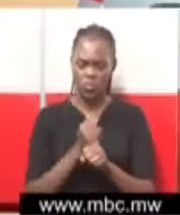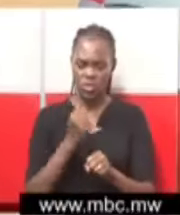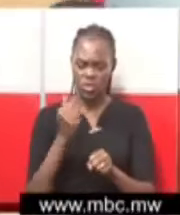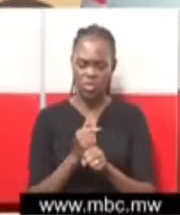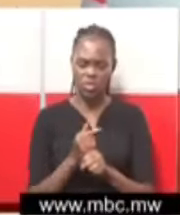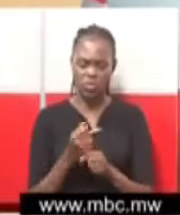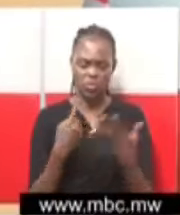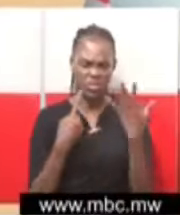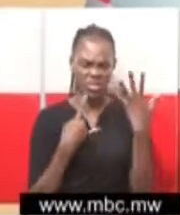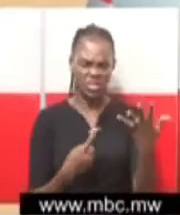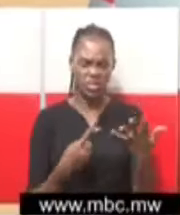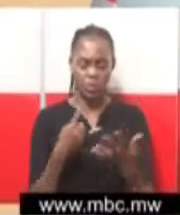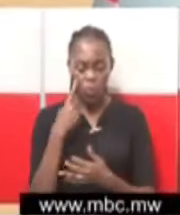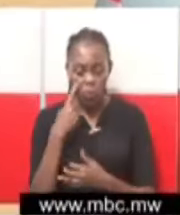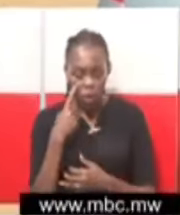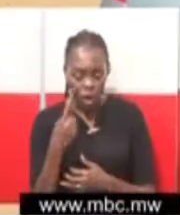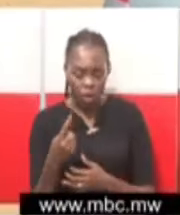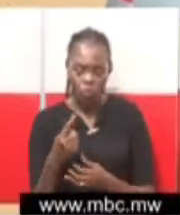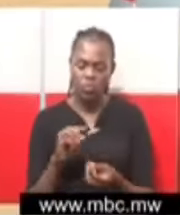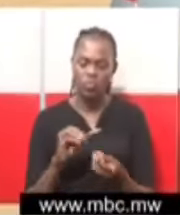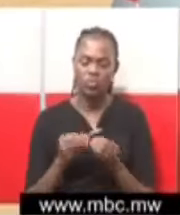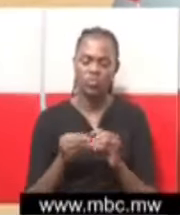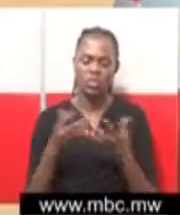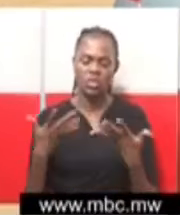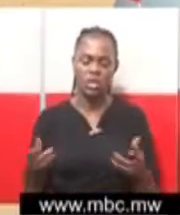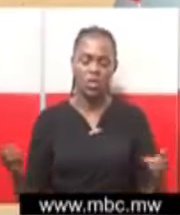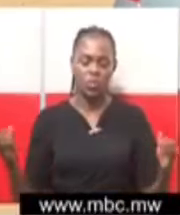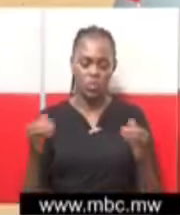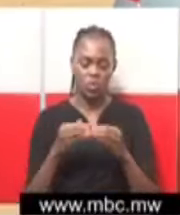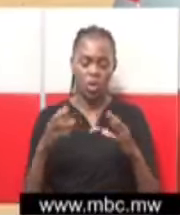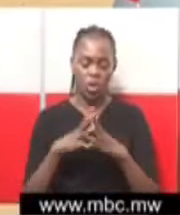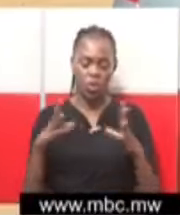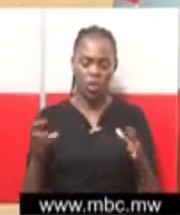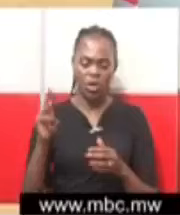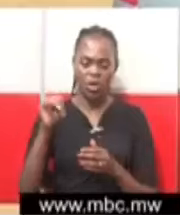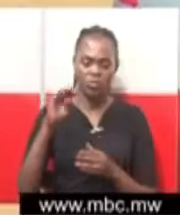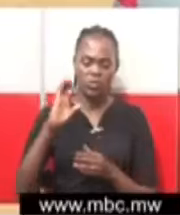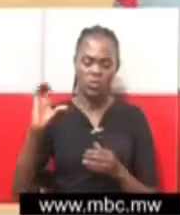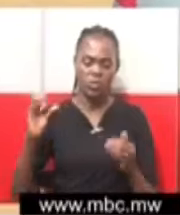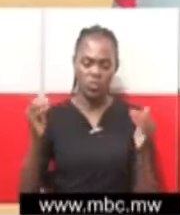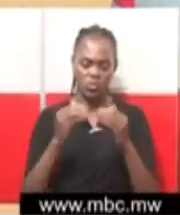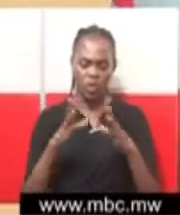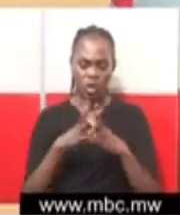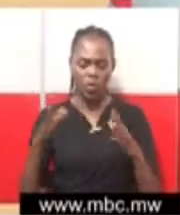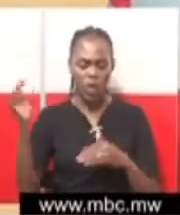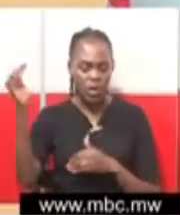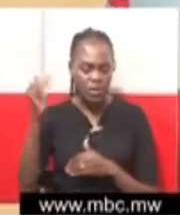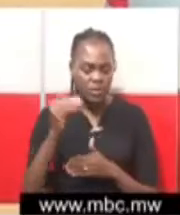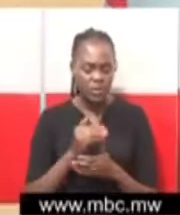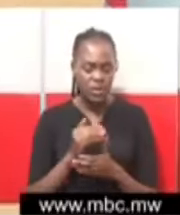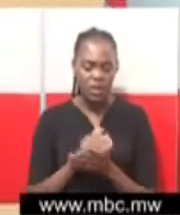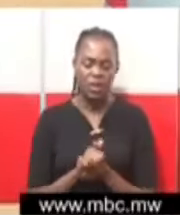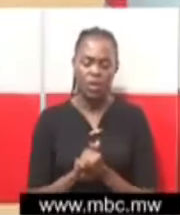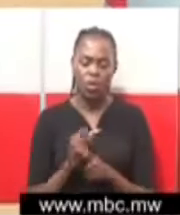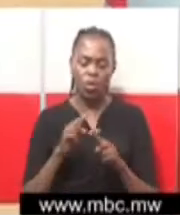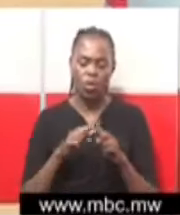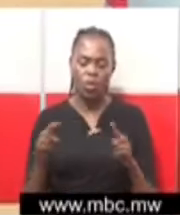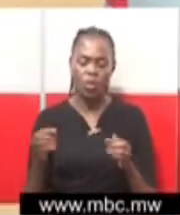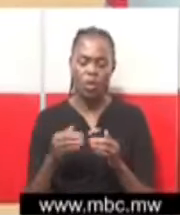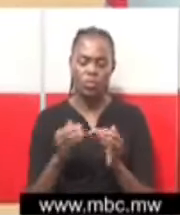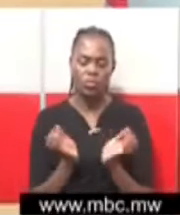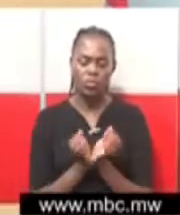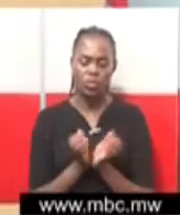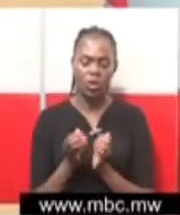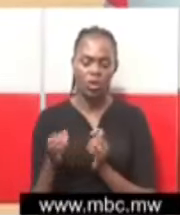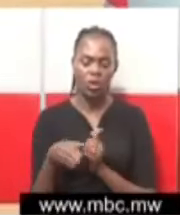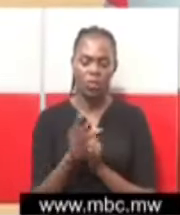been able to invite us as observers to their conventions. The MCP in their convention, they invited us. We have an invitation from the DPP,